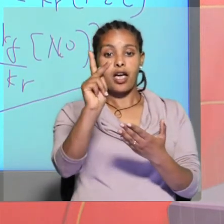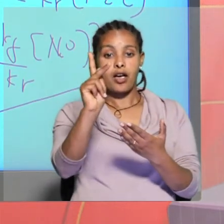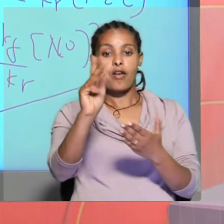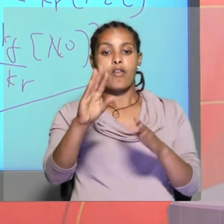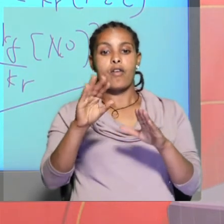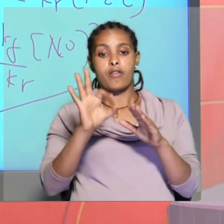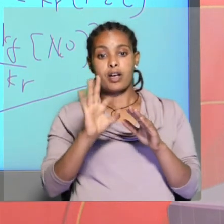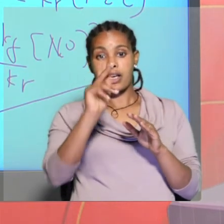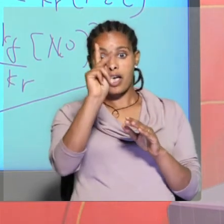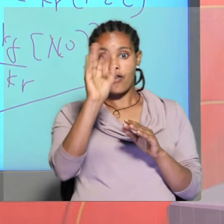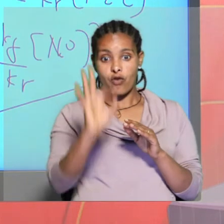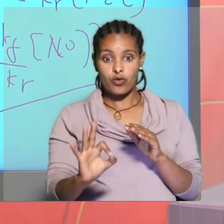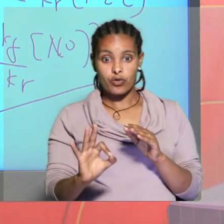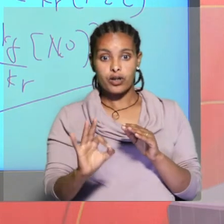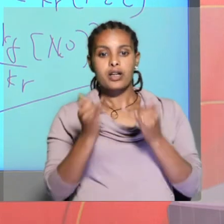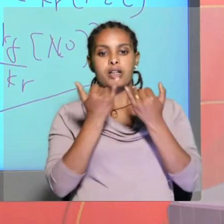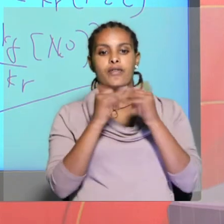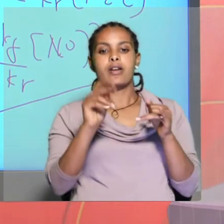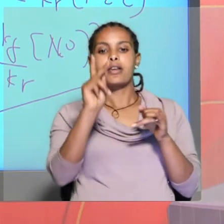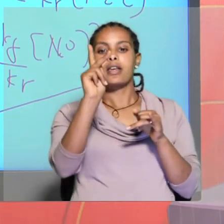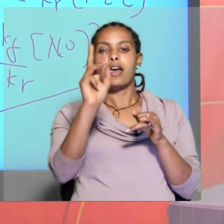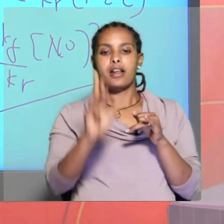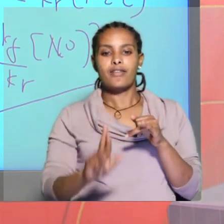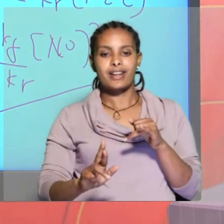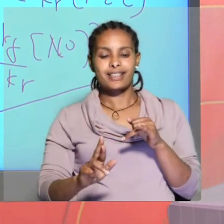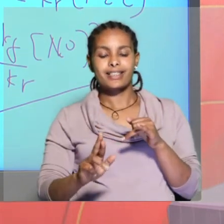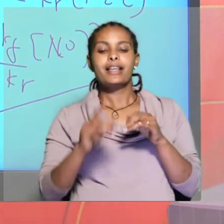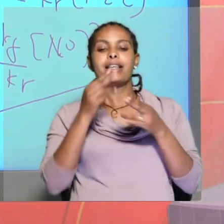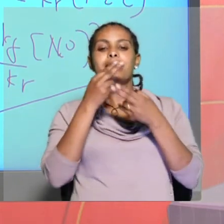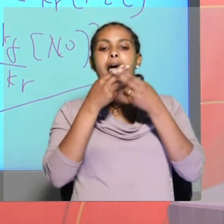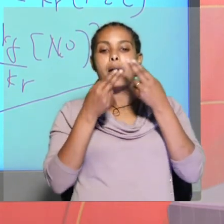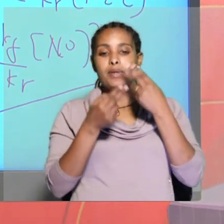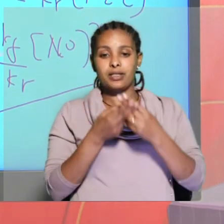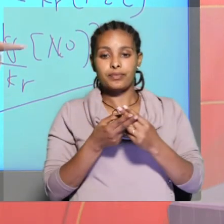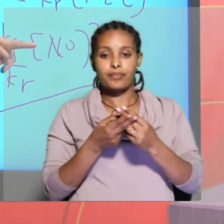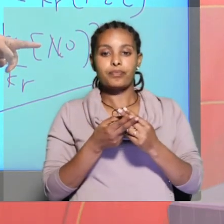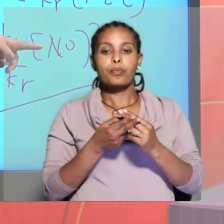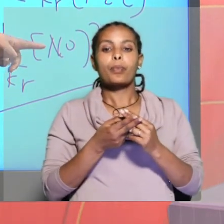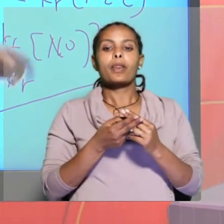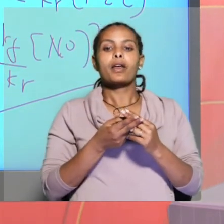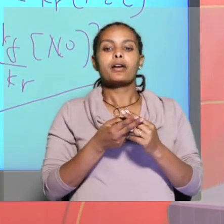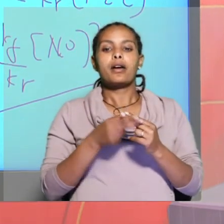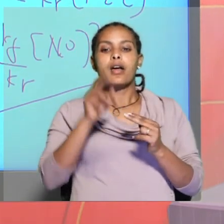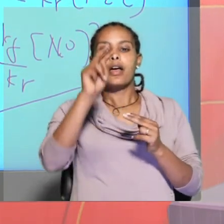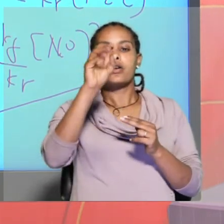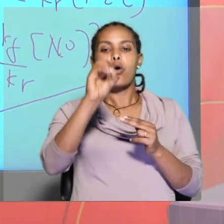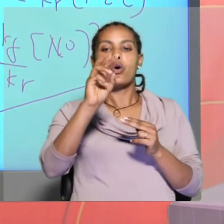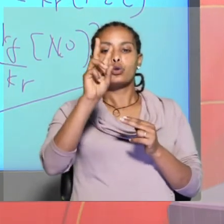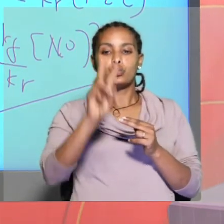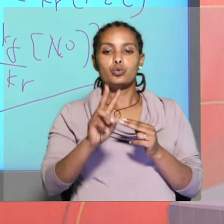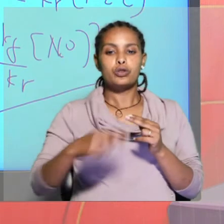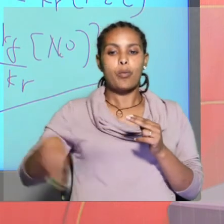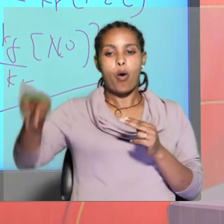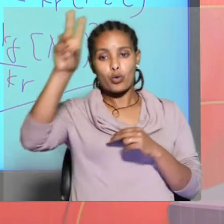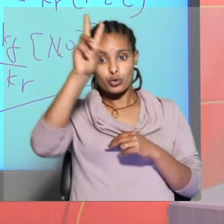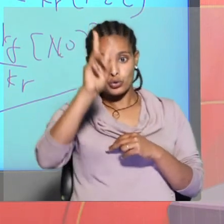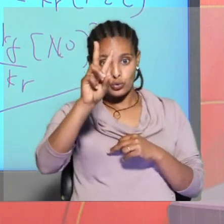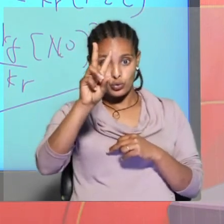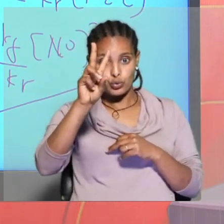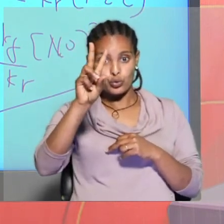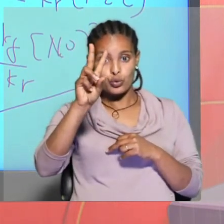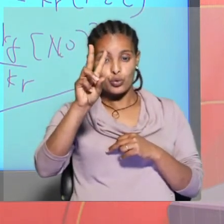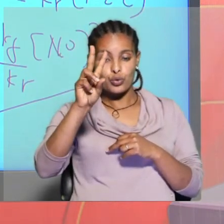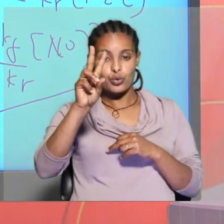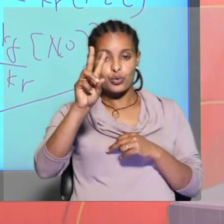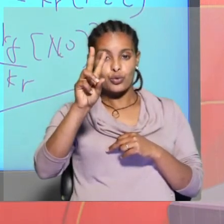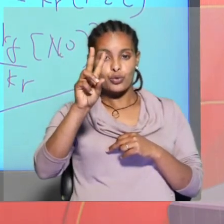forward divided by K reverse times concentration of NO to the power 2, concentration of